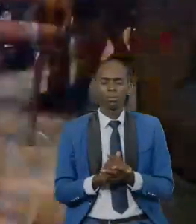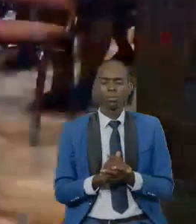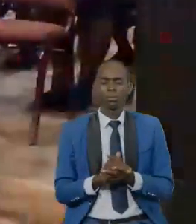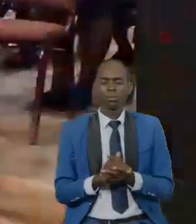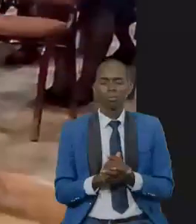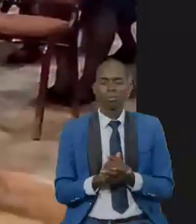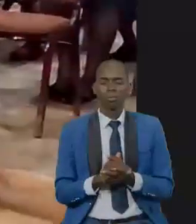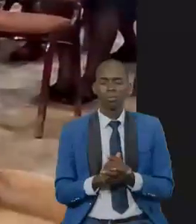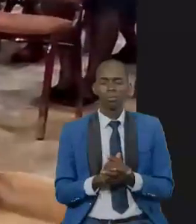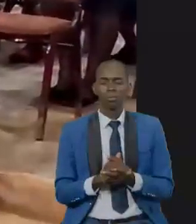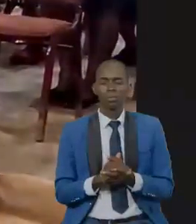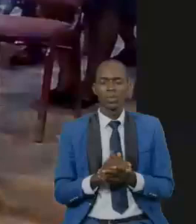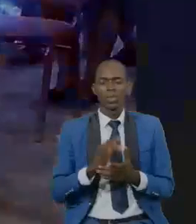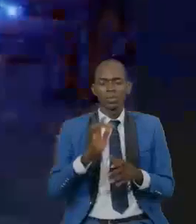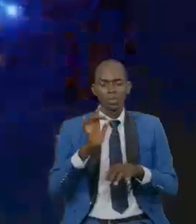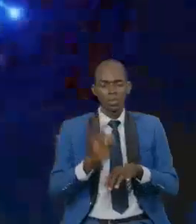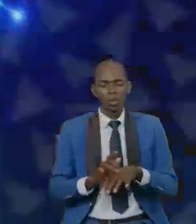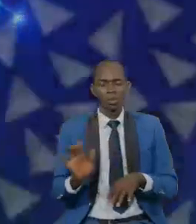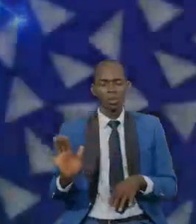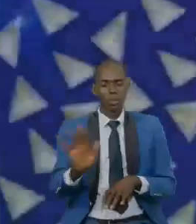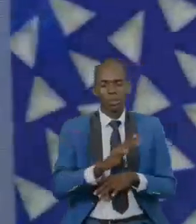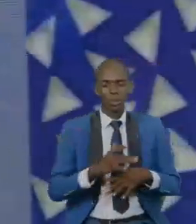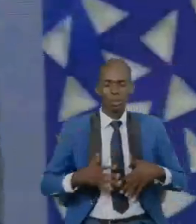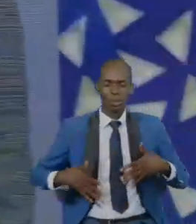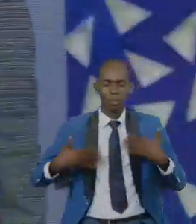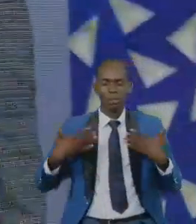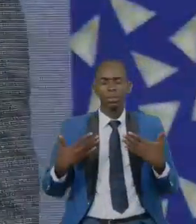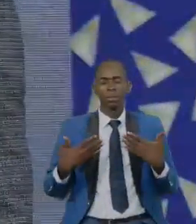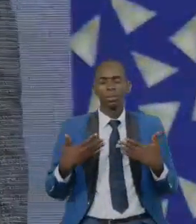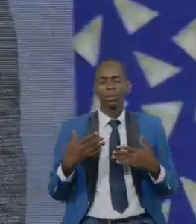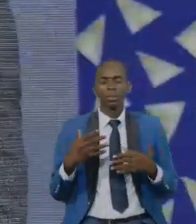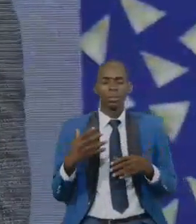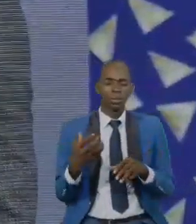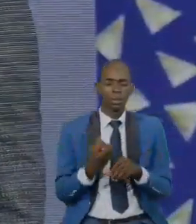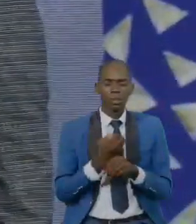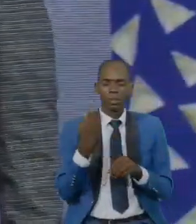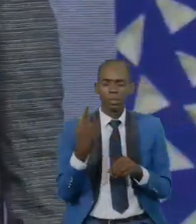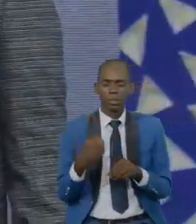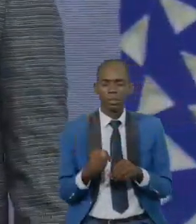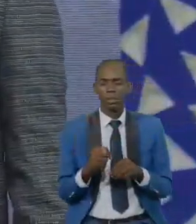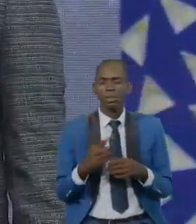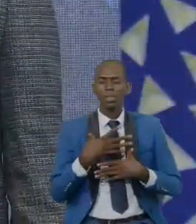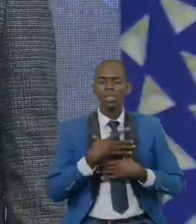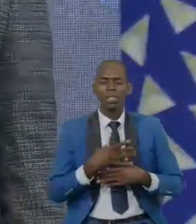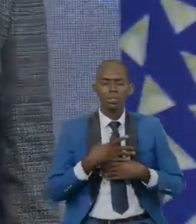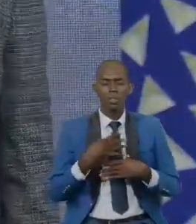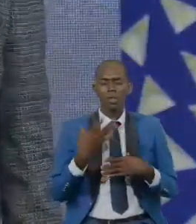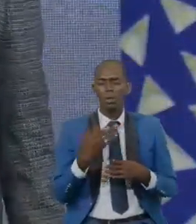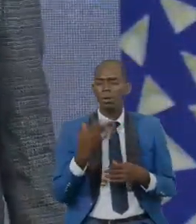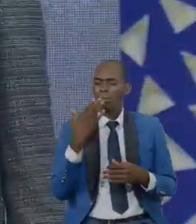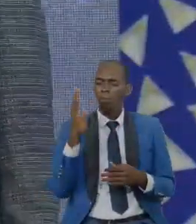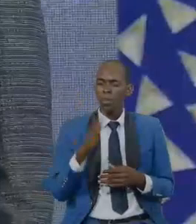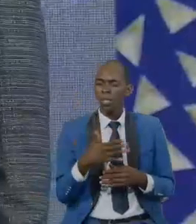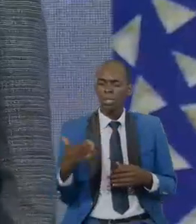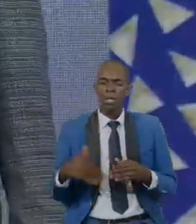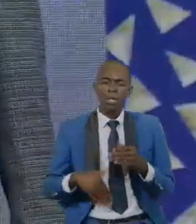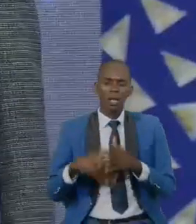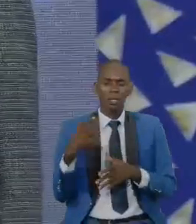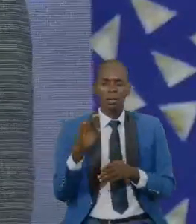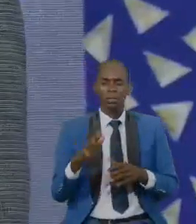Purge their lives. Take the interest of evil things away from their